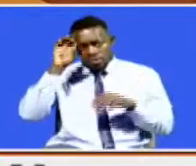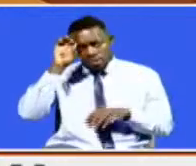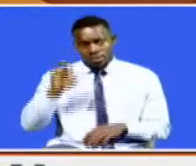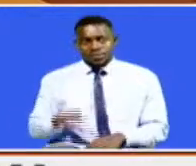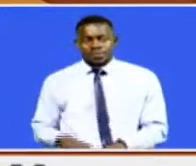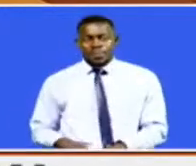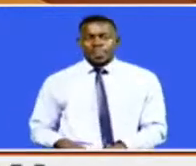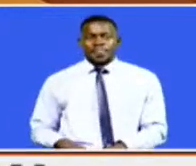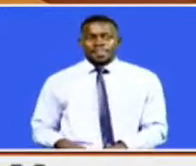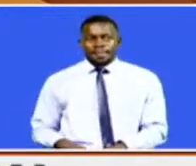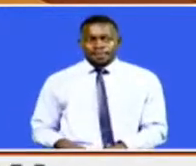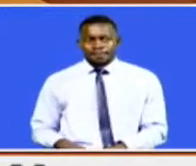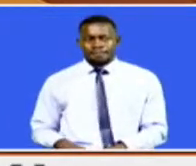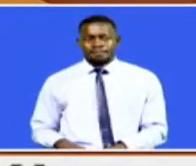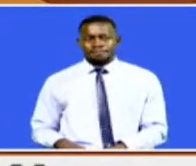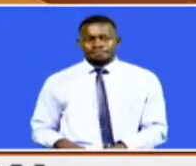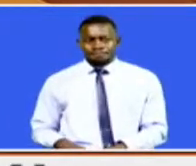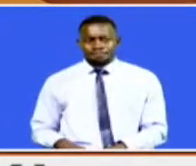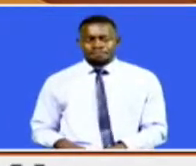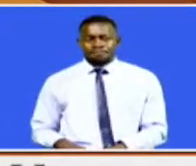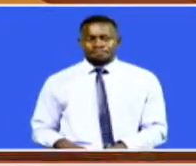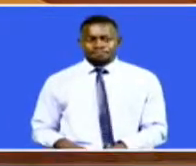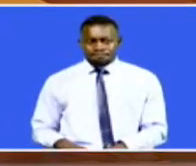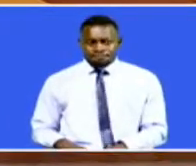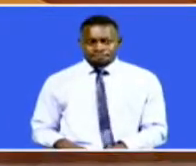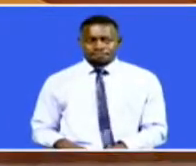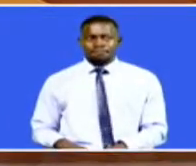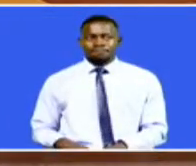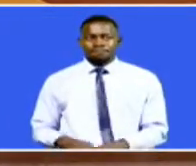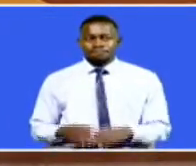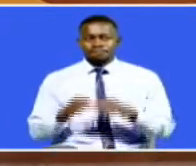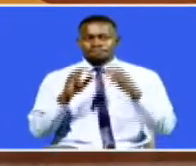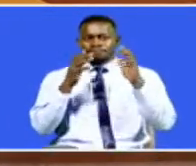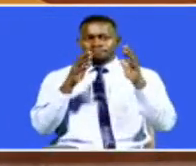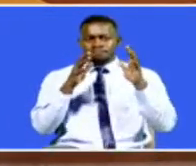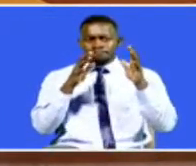Na kamati andalizi ya tamasha ya Nairobi imetangaza rasmi tarehe za awamu ya pili ya tamasha.